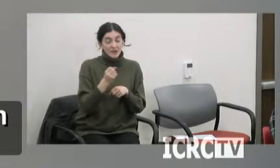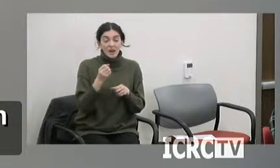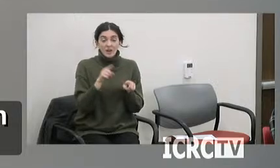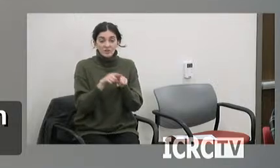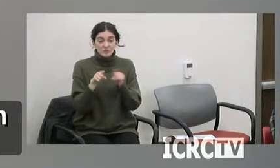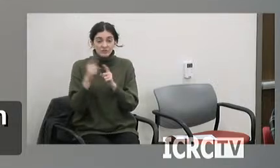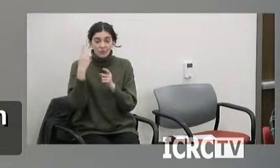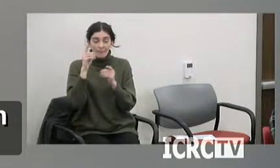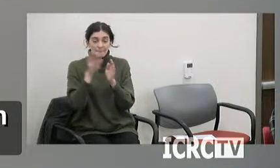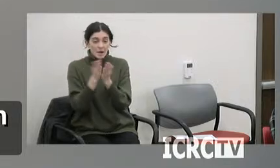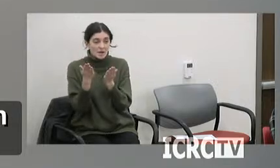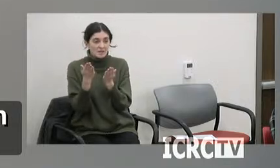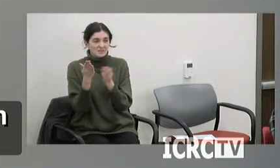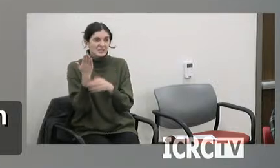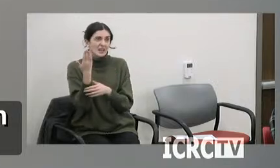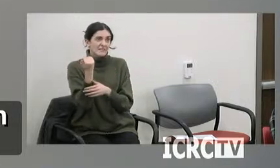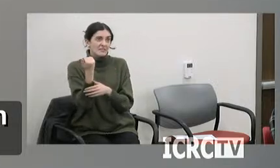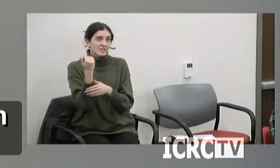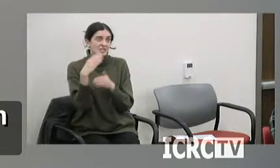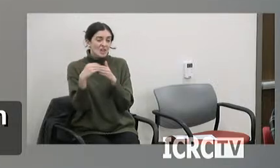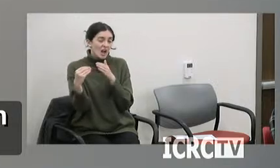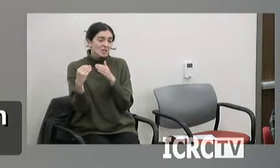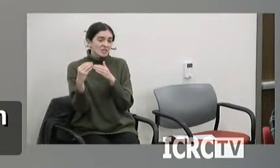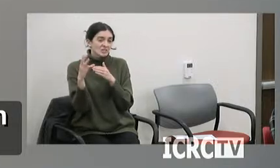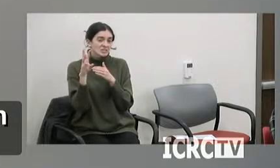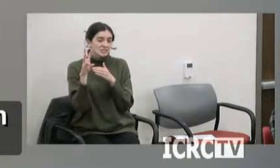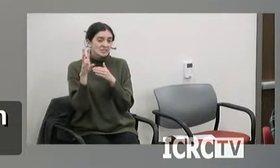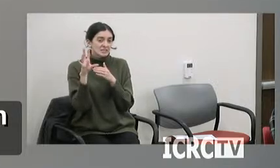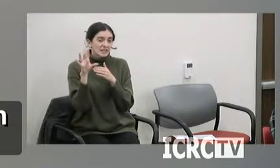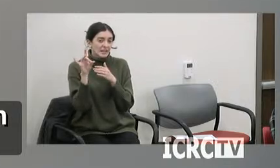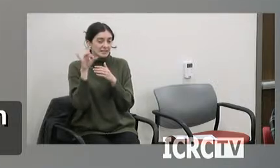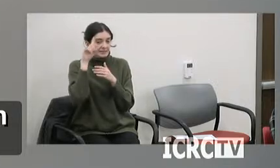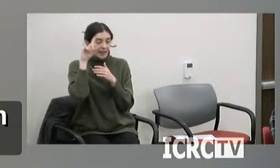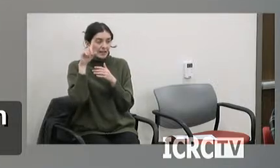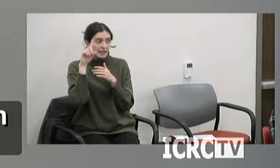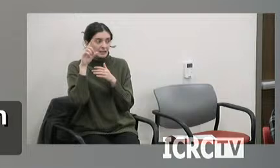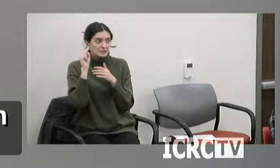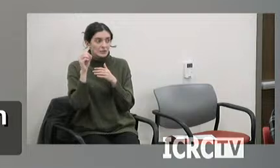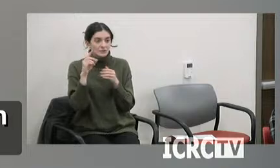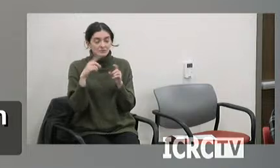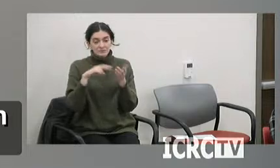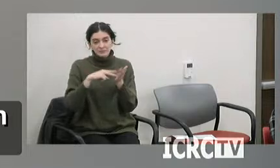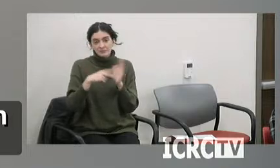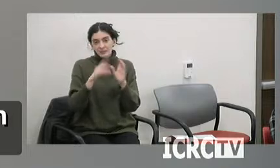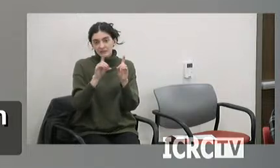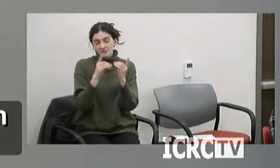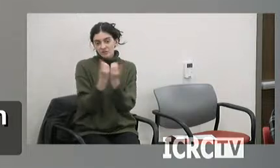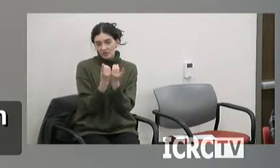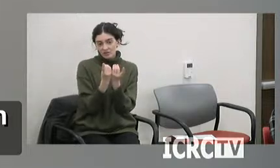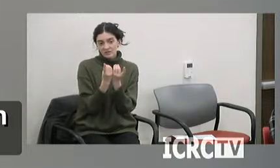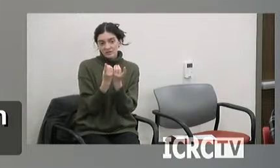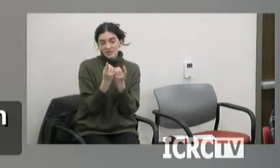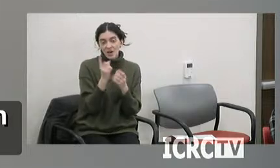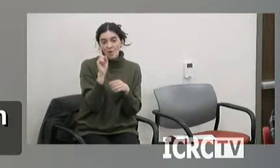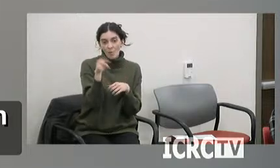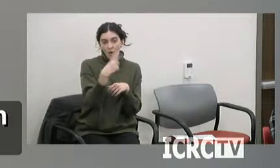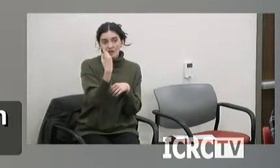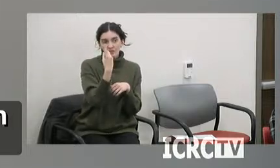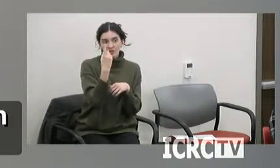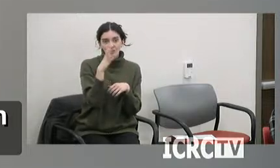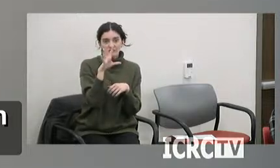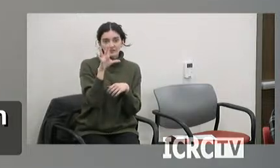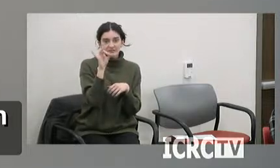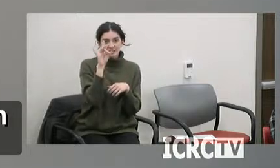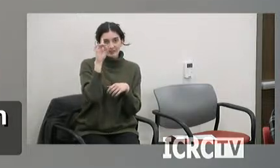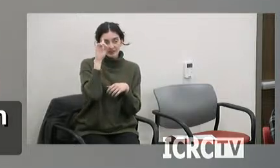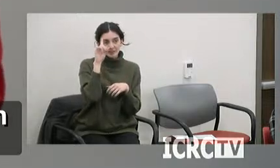were $15.65 last time we purchased them. That means the district purchased them for $1.57 for the 10-year